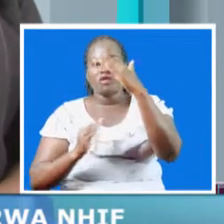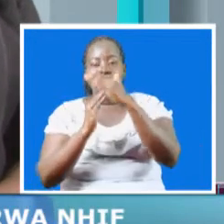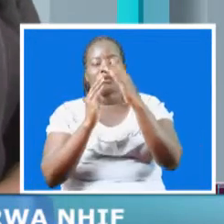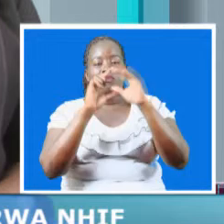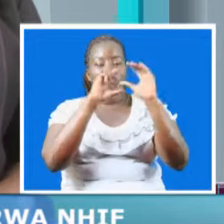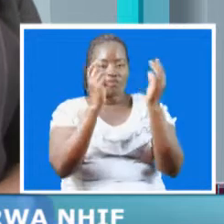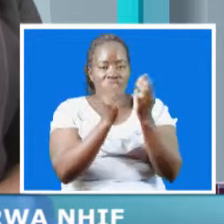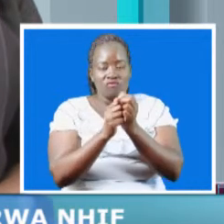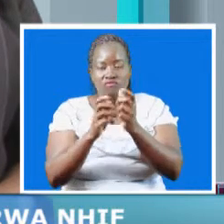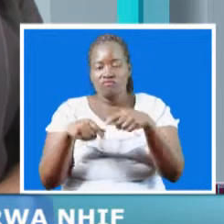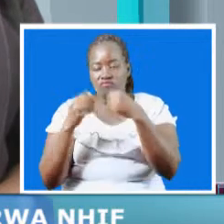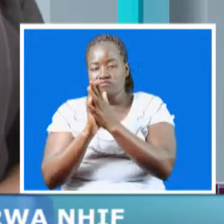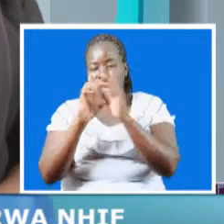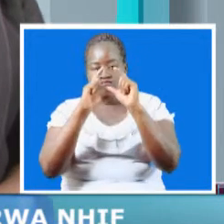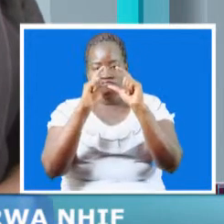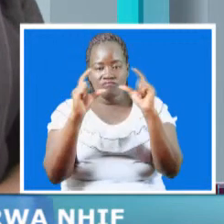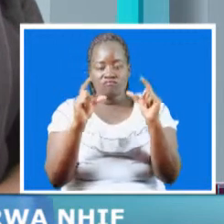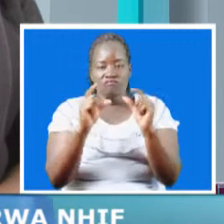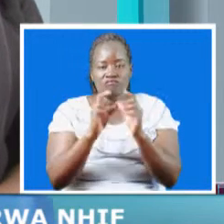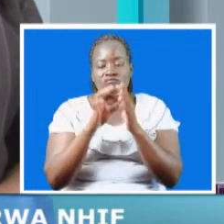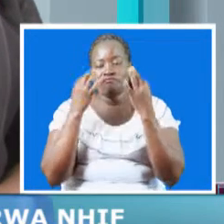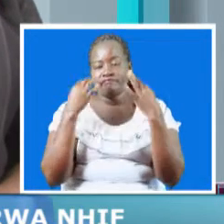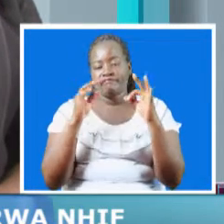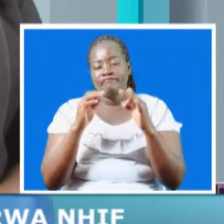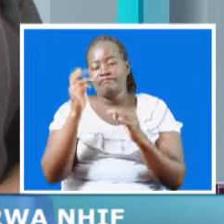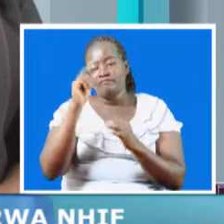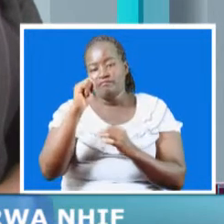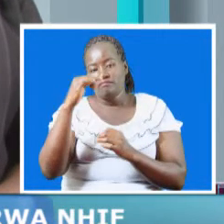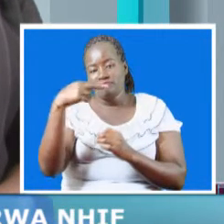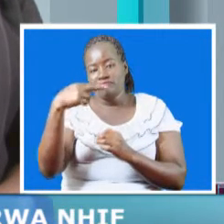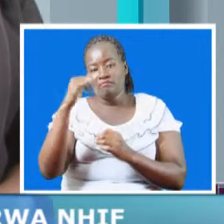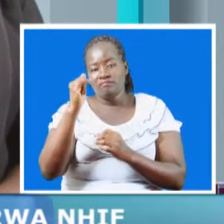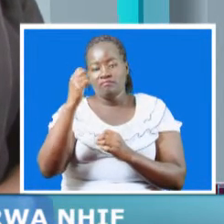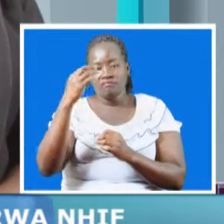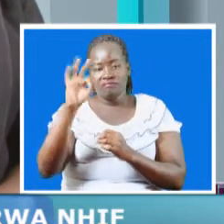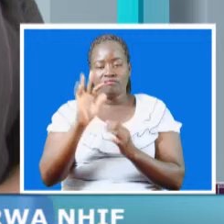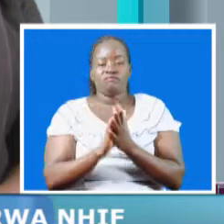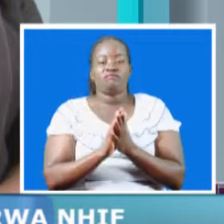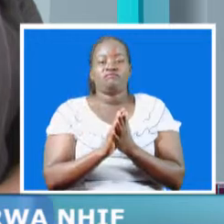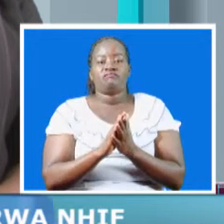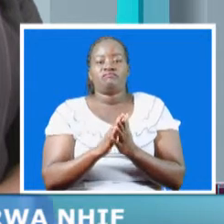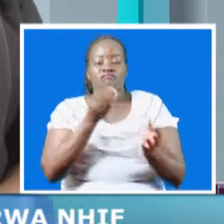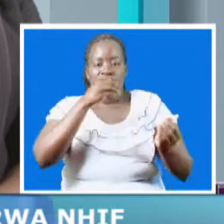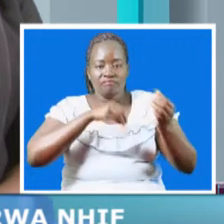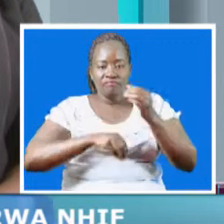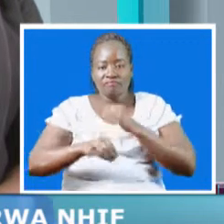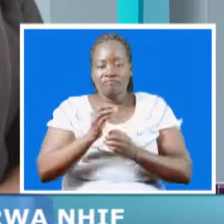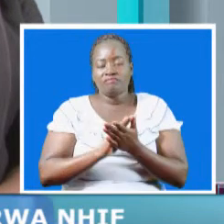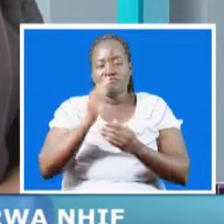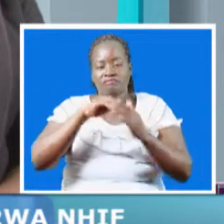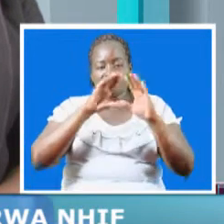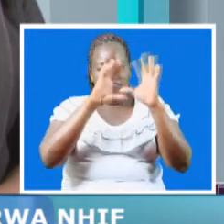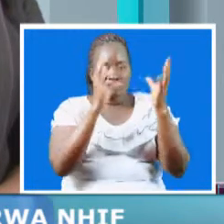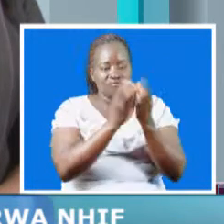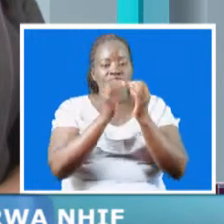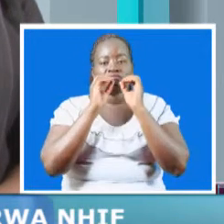wa rohonge rwa uheani wa kadi cia urigitani utari marihi NHIF augite uti na gwici o wothe wa ungumania